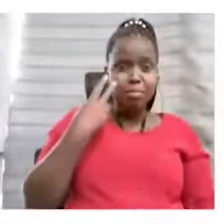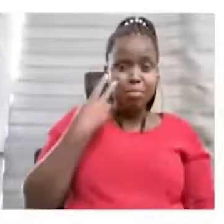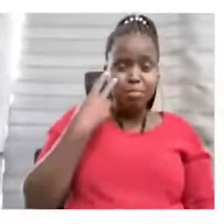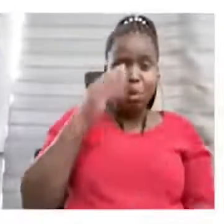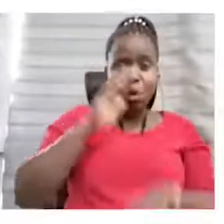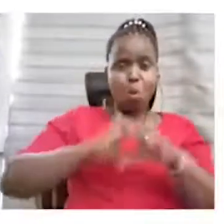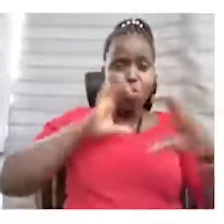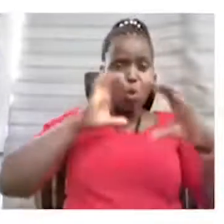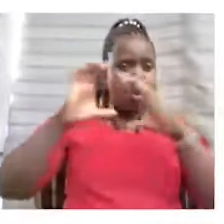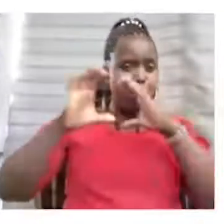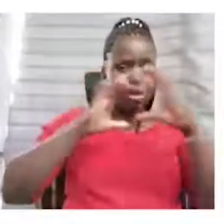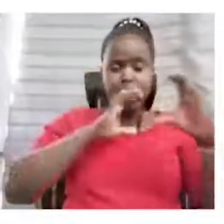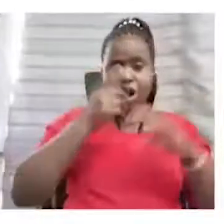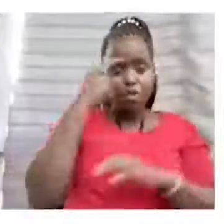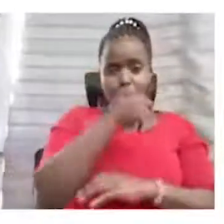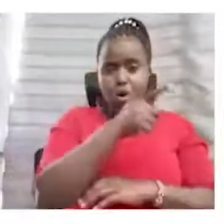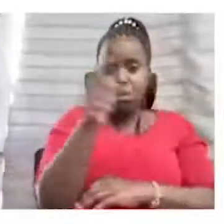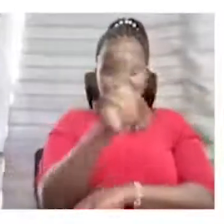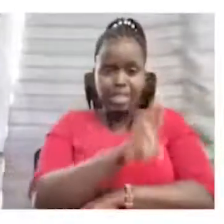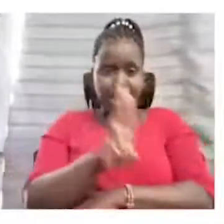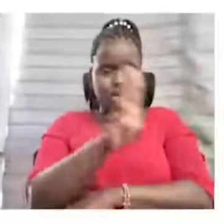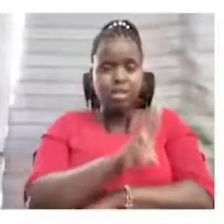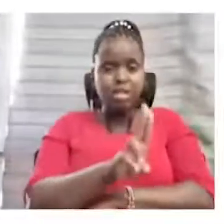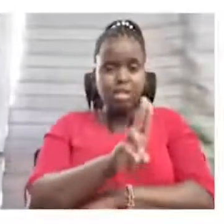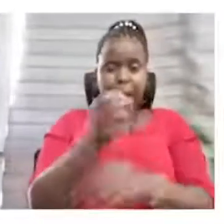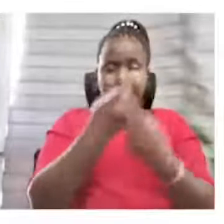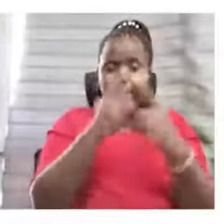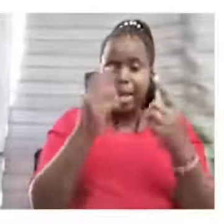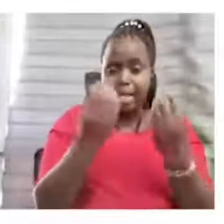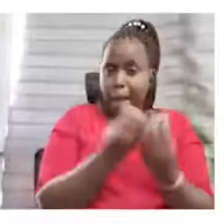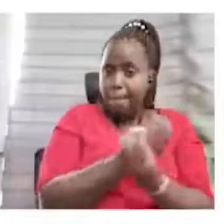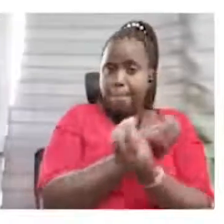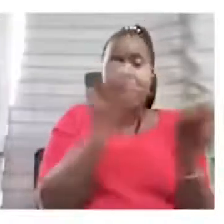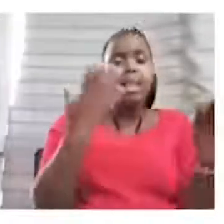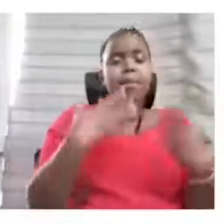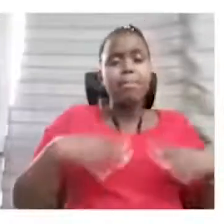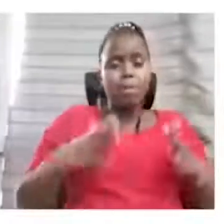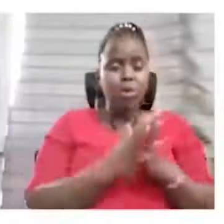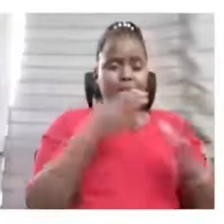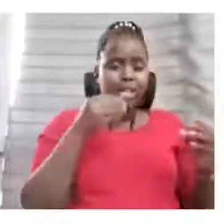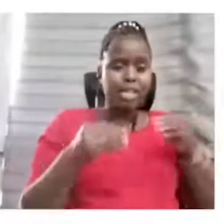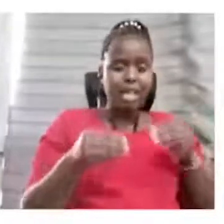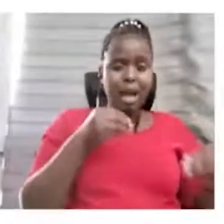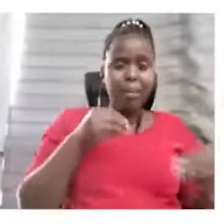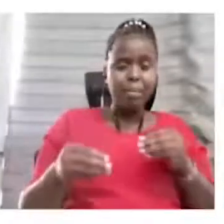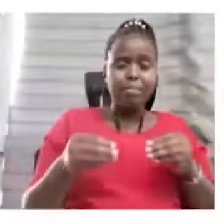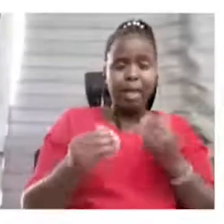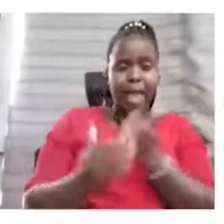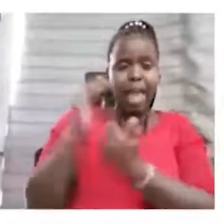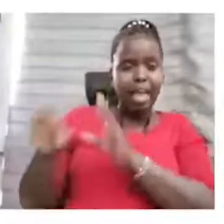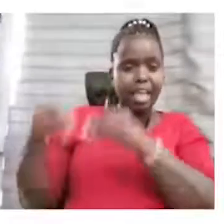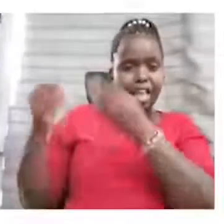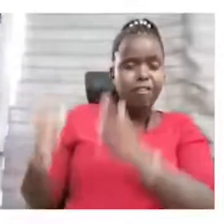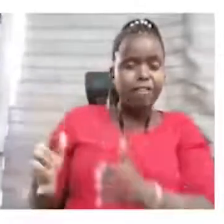They use them, but many people with disabilities, their caregivers, their relatives